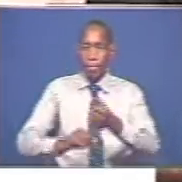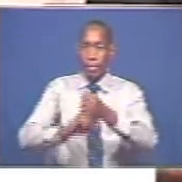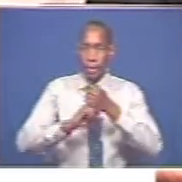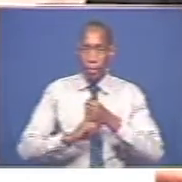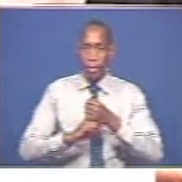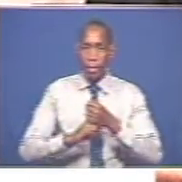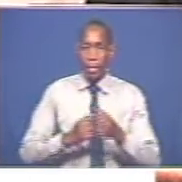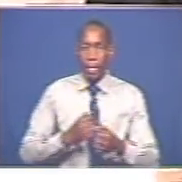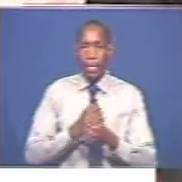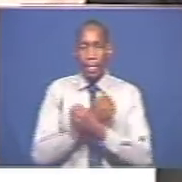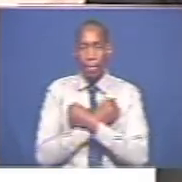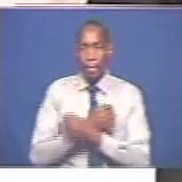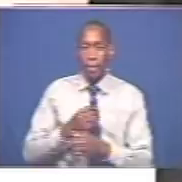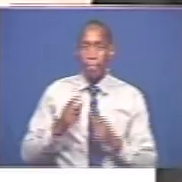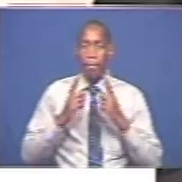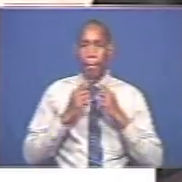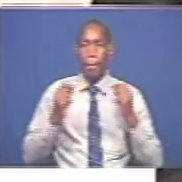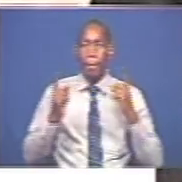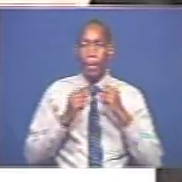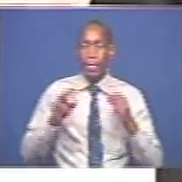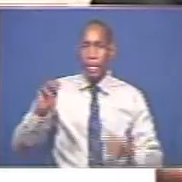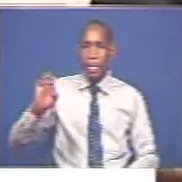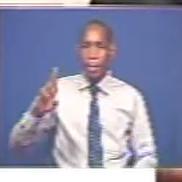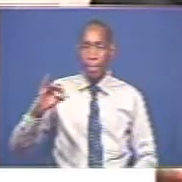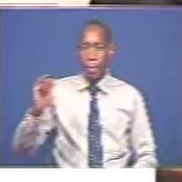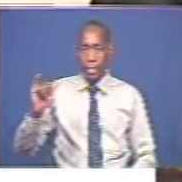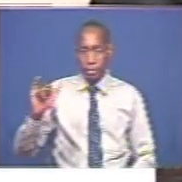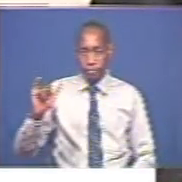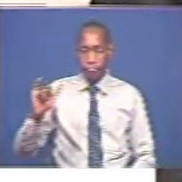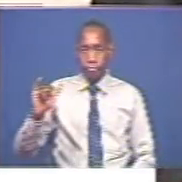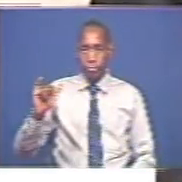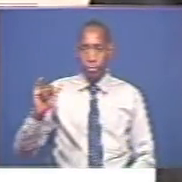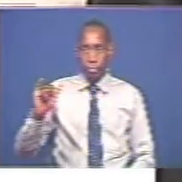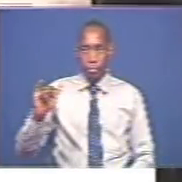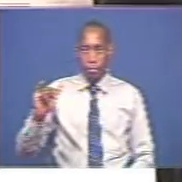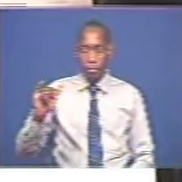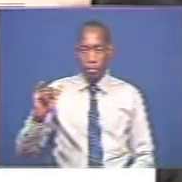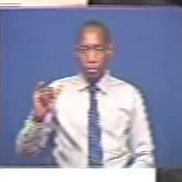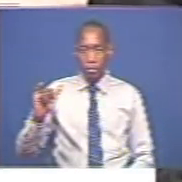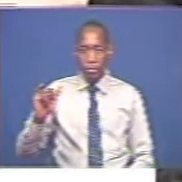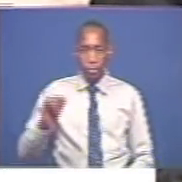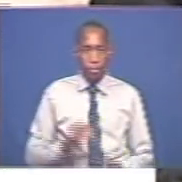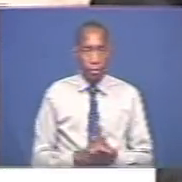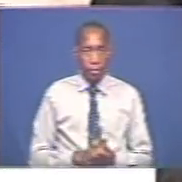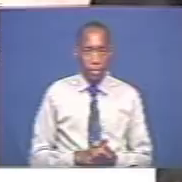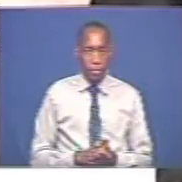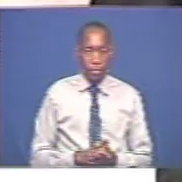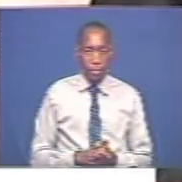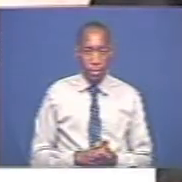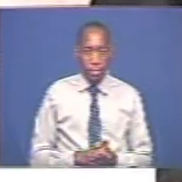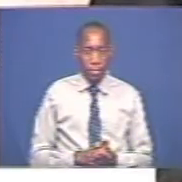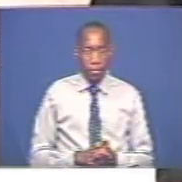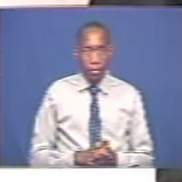Pastor worked with her out of probably, I believe he may not necessarily and except have that been pastor and Laichena, we don't know so many who can do